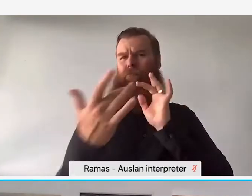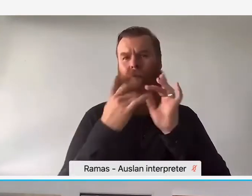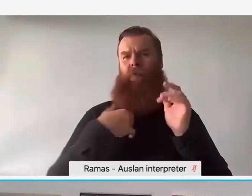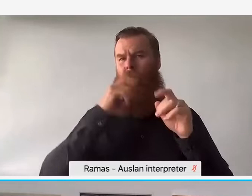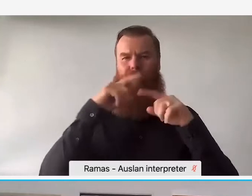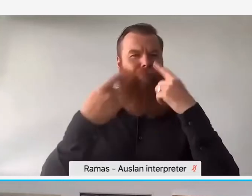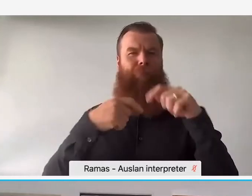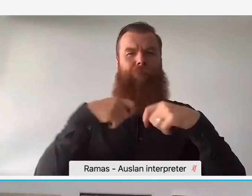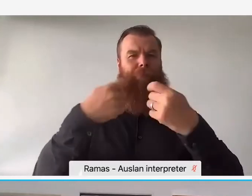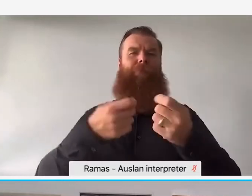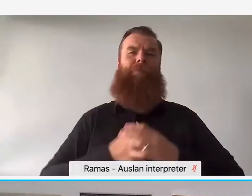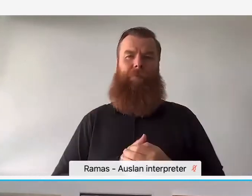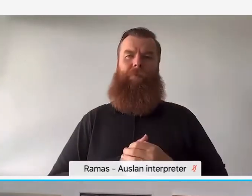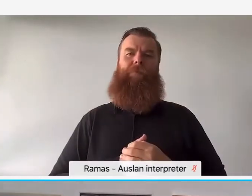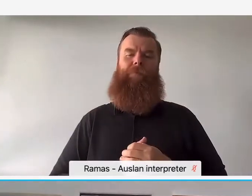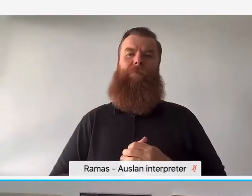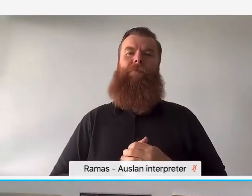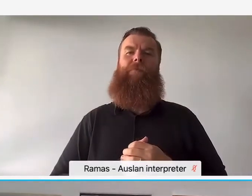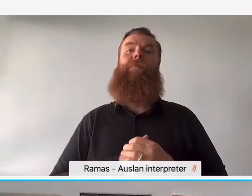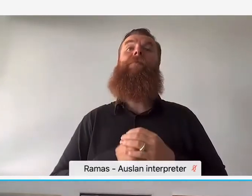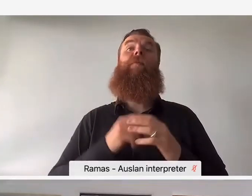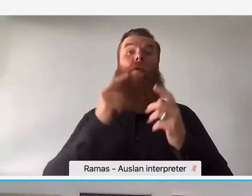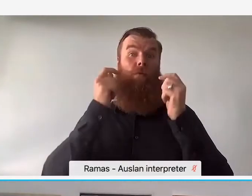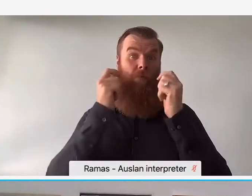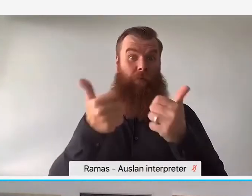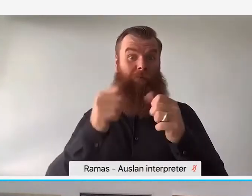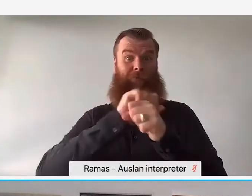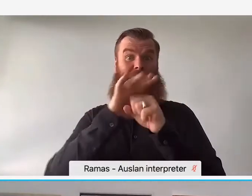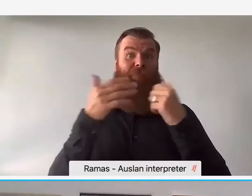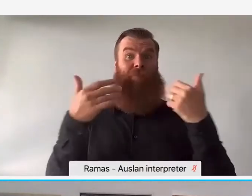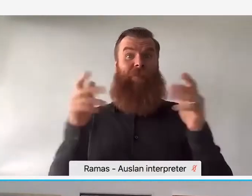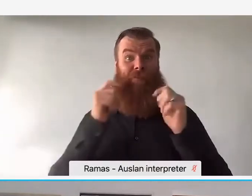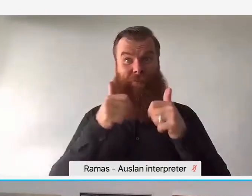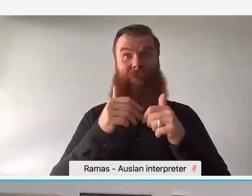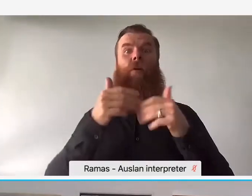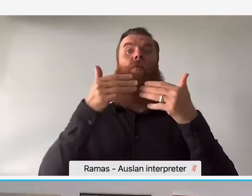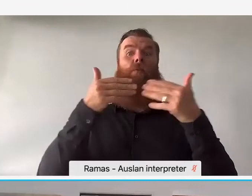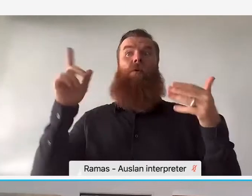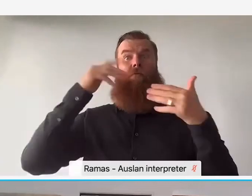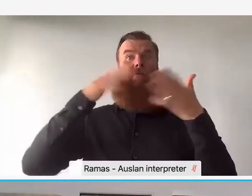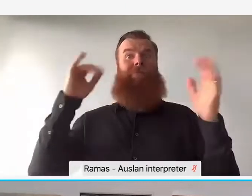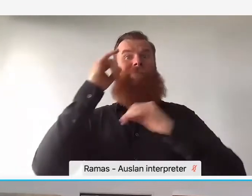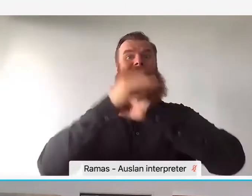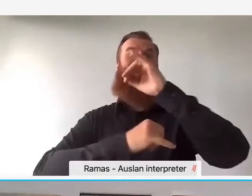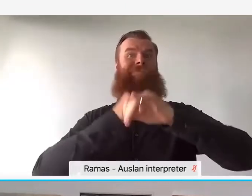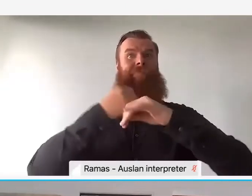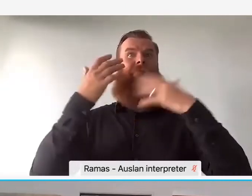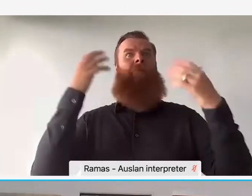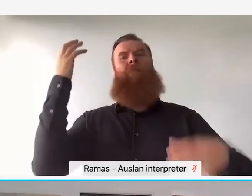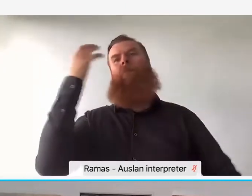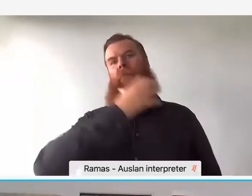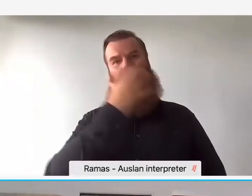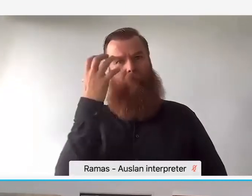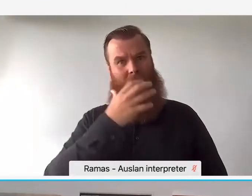the post-COVID landscape, so as most of you would know that the borders are opening today, which is a huge relief for many,